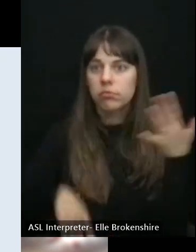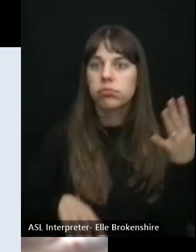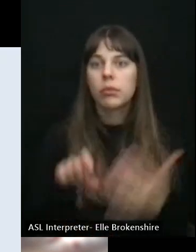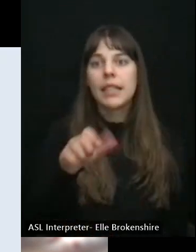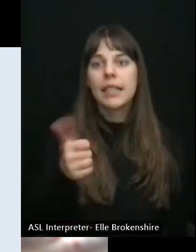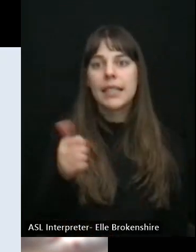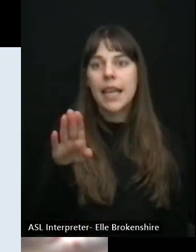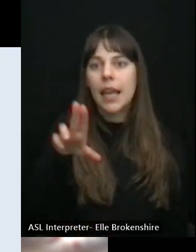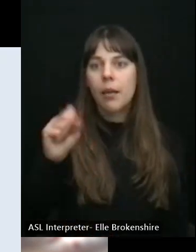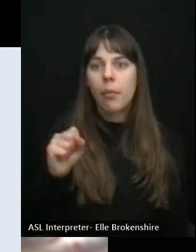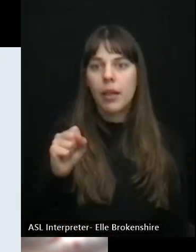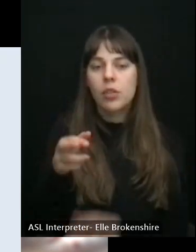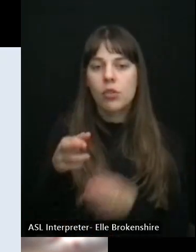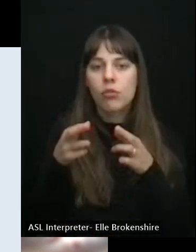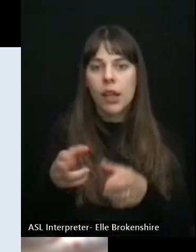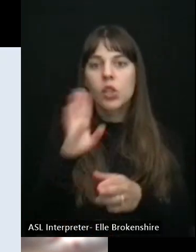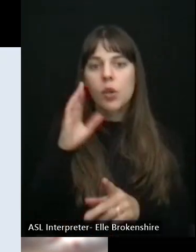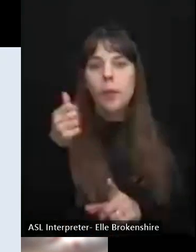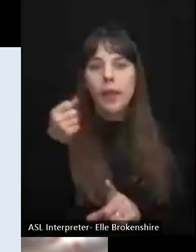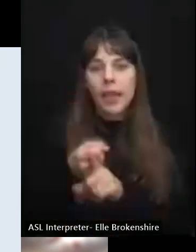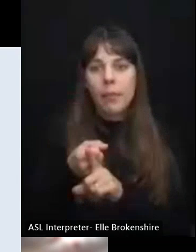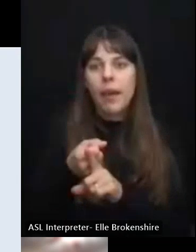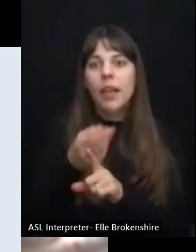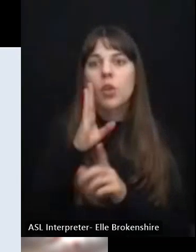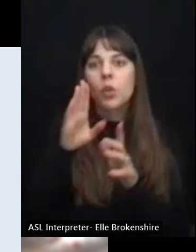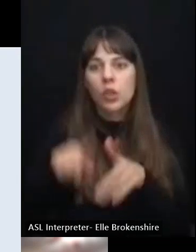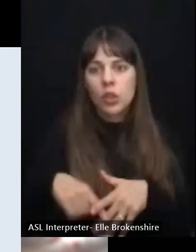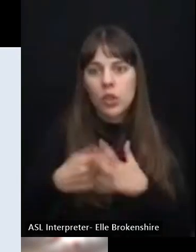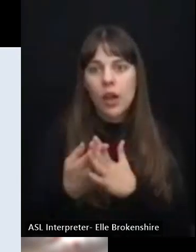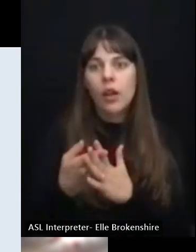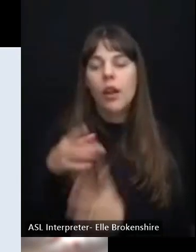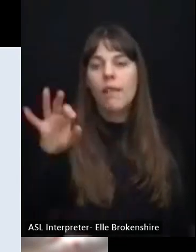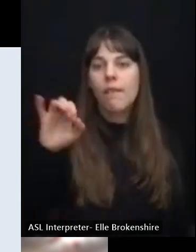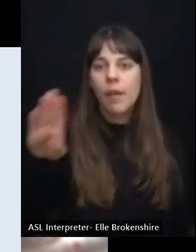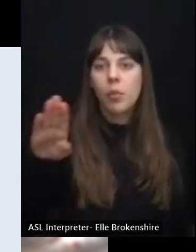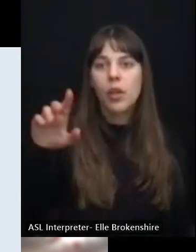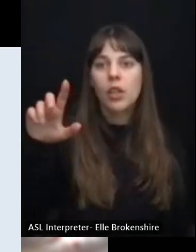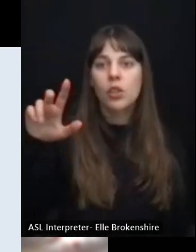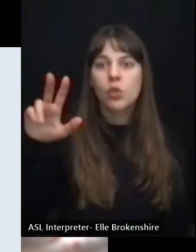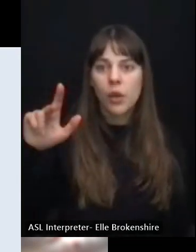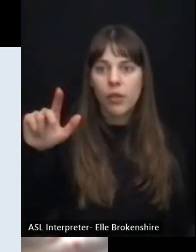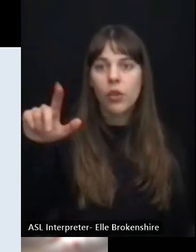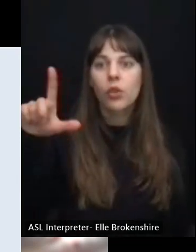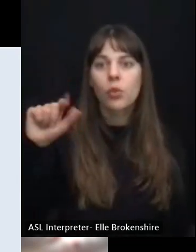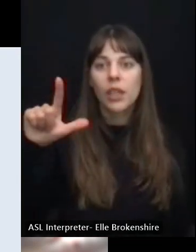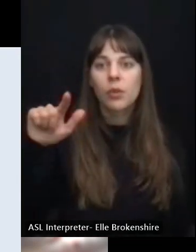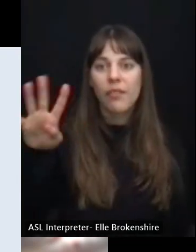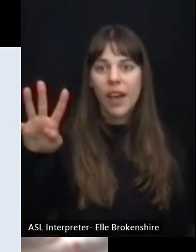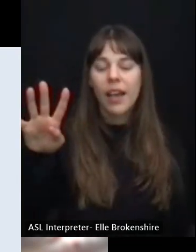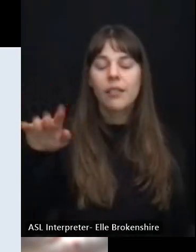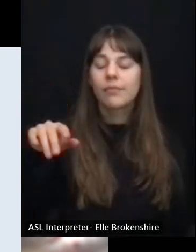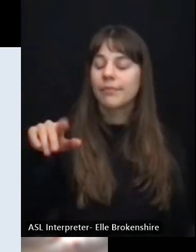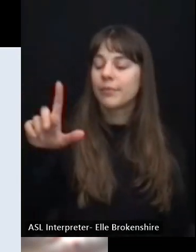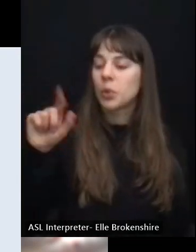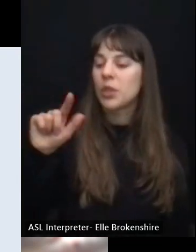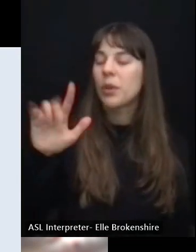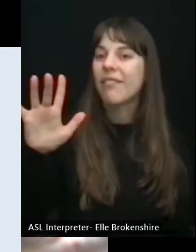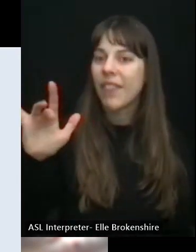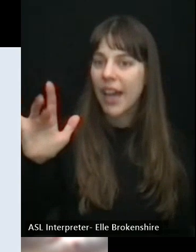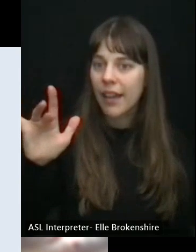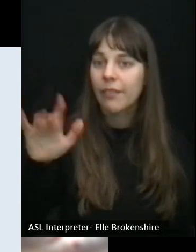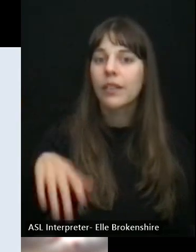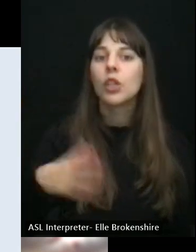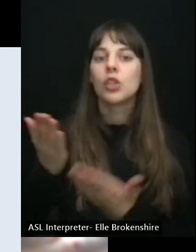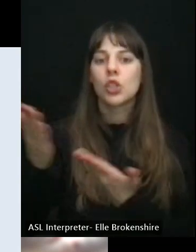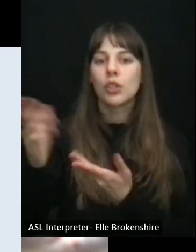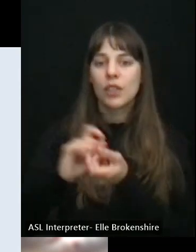closure. That's going to begin with the February 23rd, 2025 service change. So like I said, all 3 rail routes